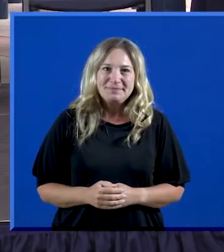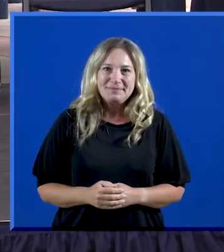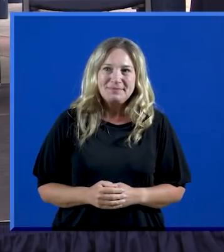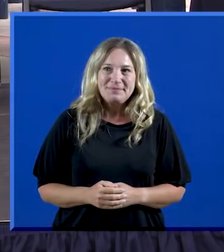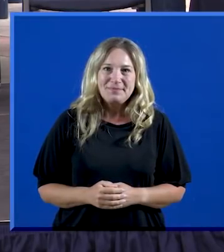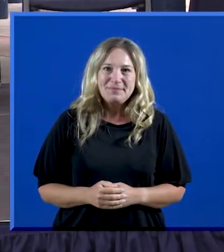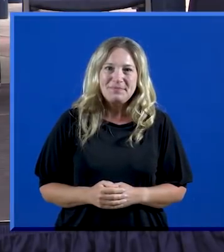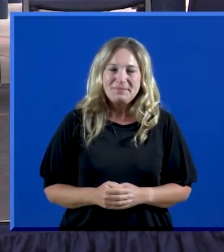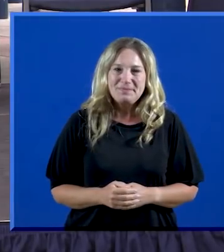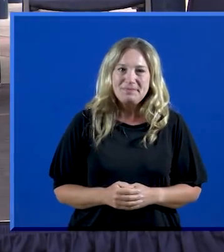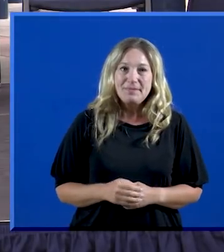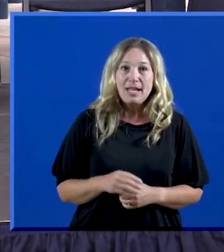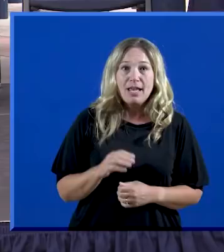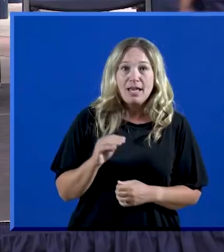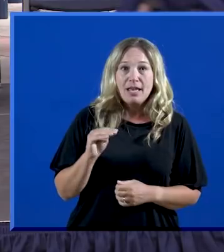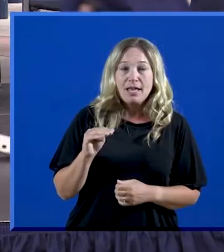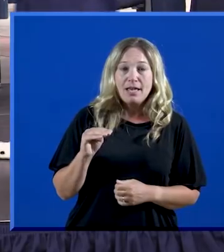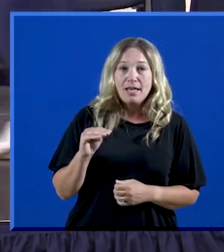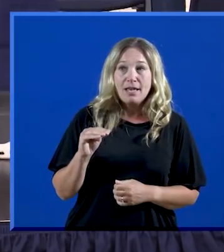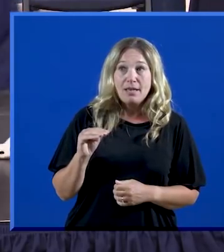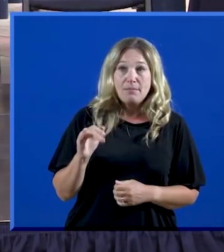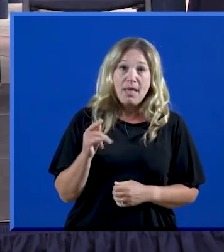Matthew Gimmer,